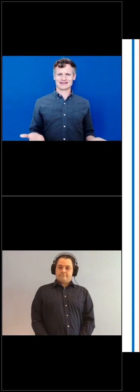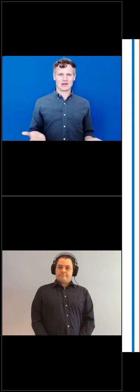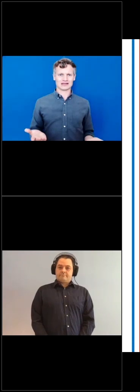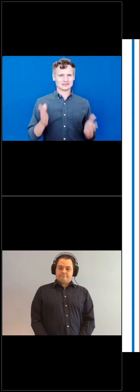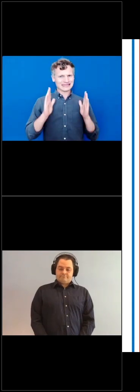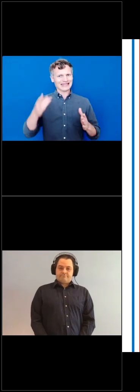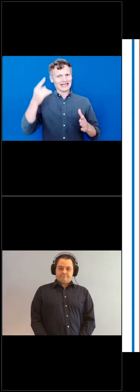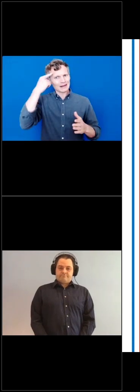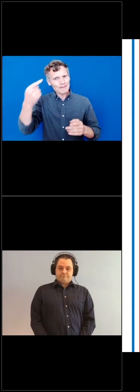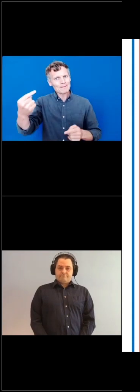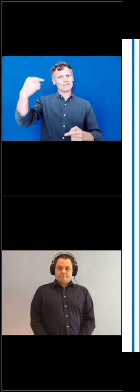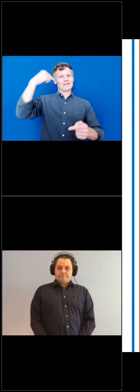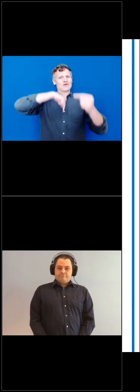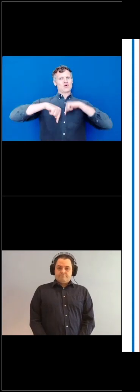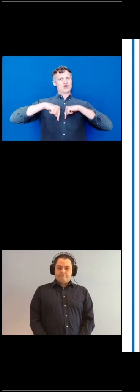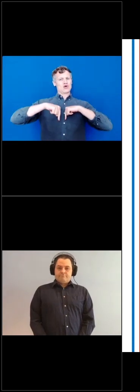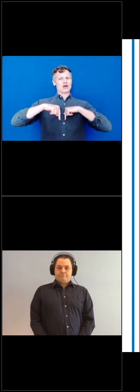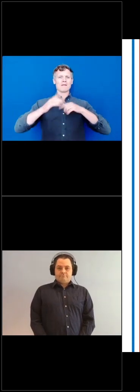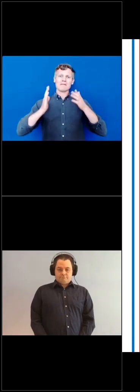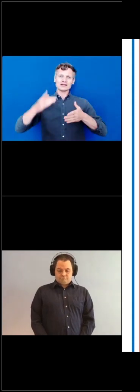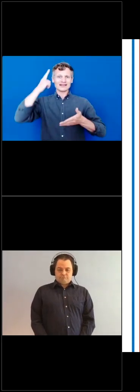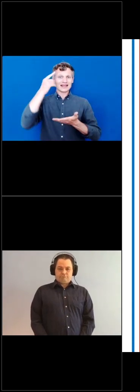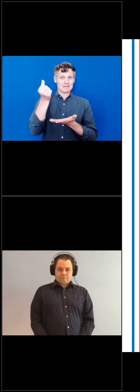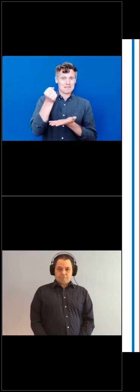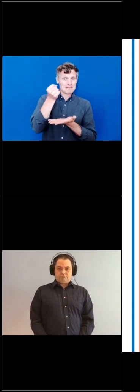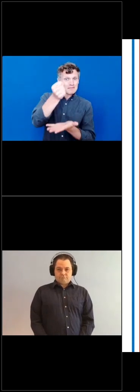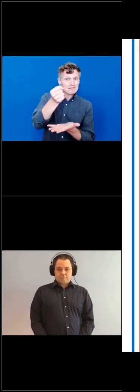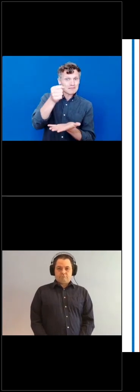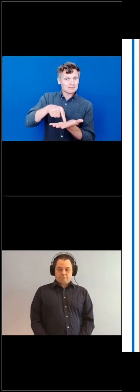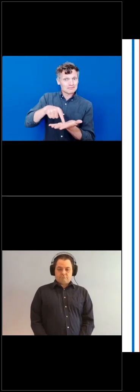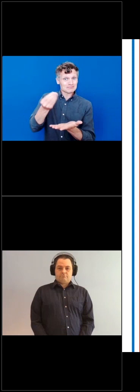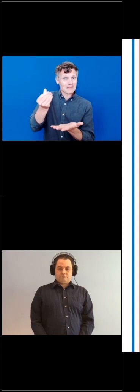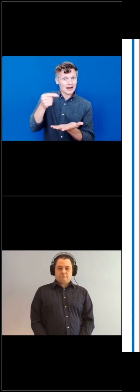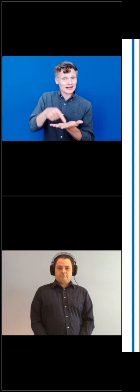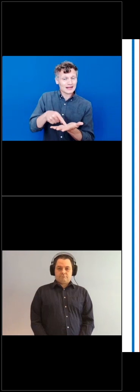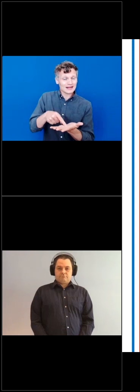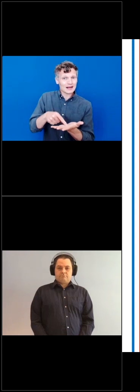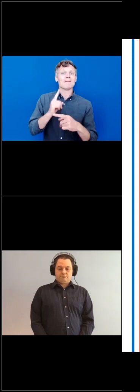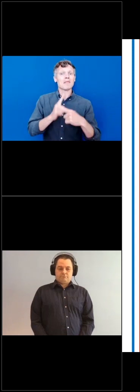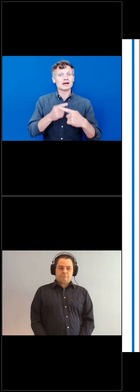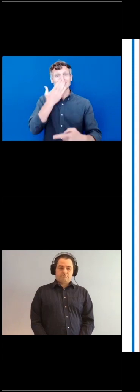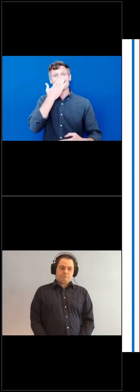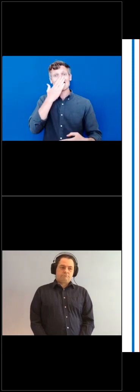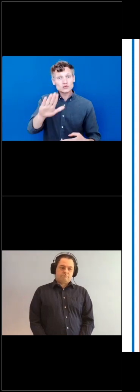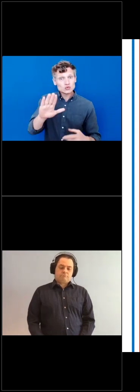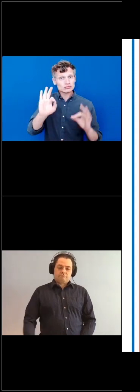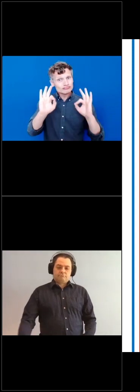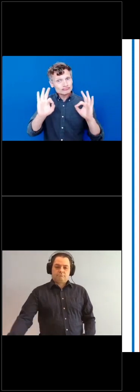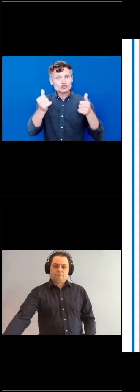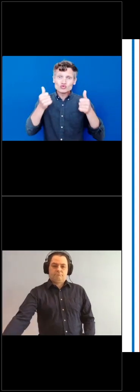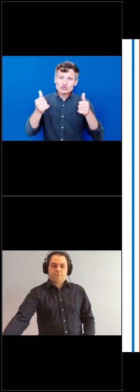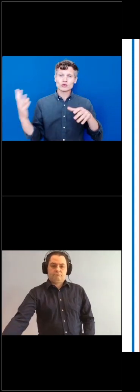we see funding gaps, but as well the lack of skilled staff that have the right attitudes to accommodate the needs of persons